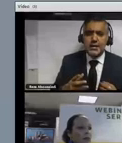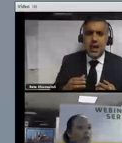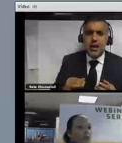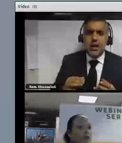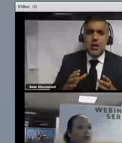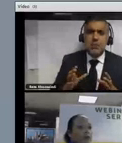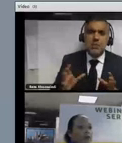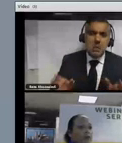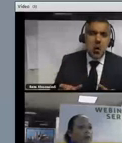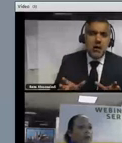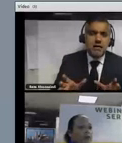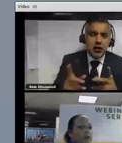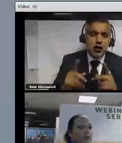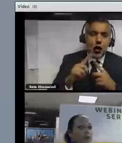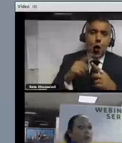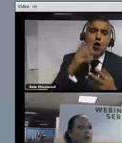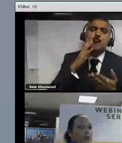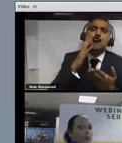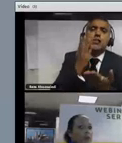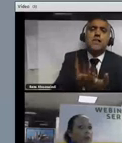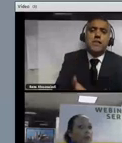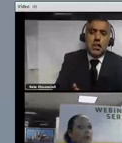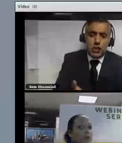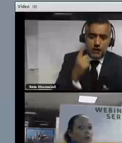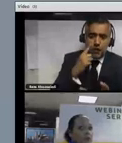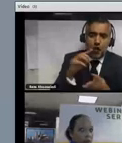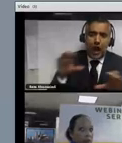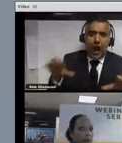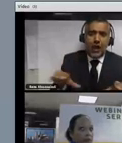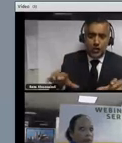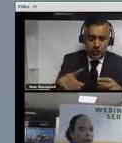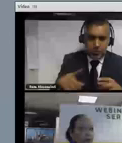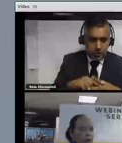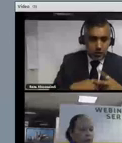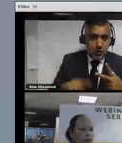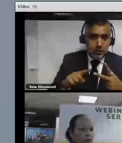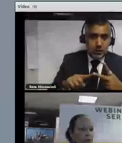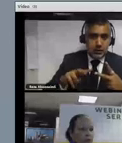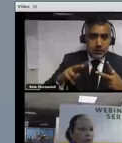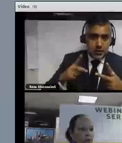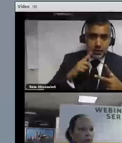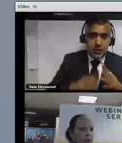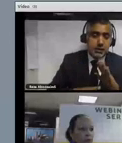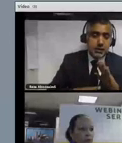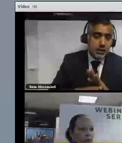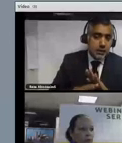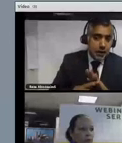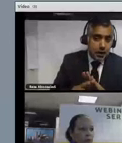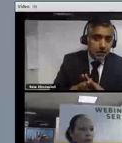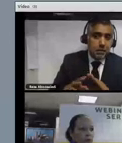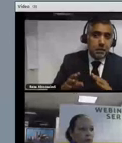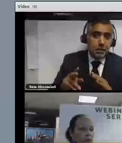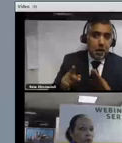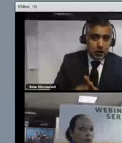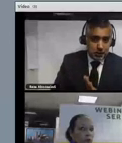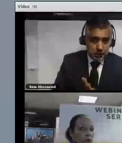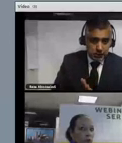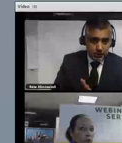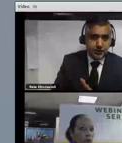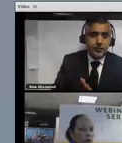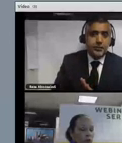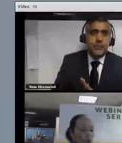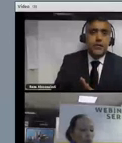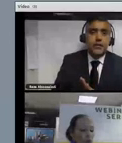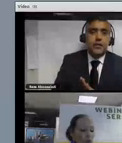motivation, sort of further justification for action. The second is to develop policies, right?